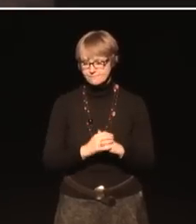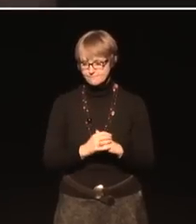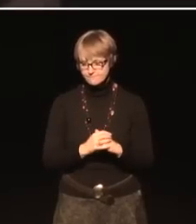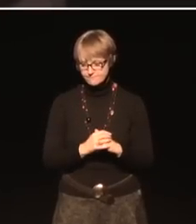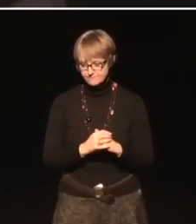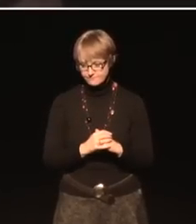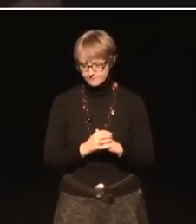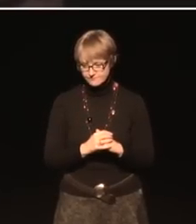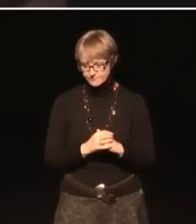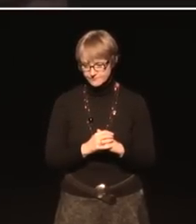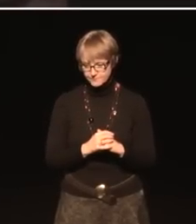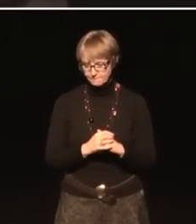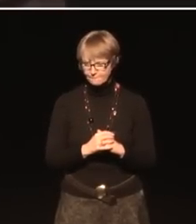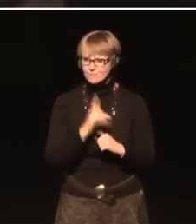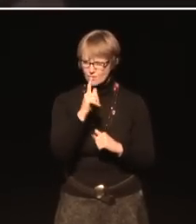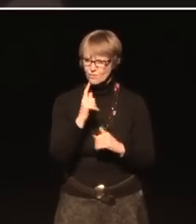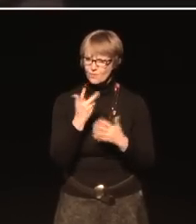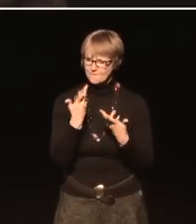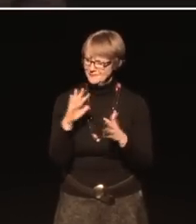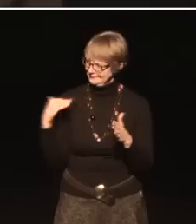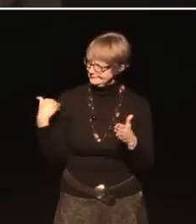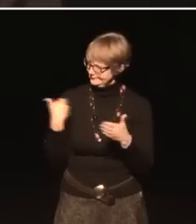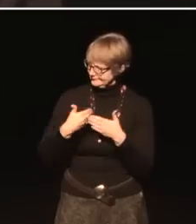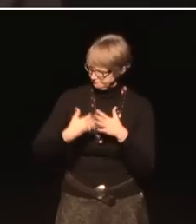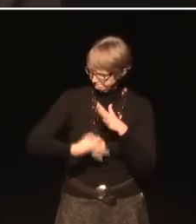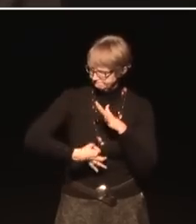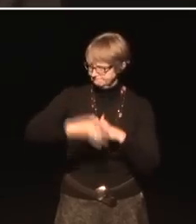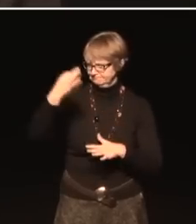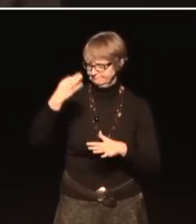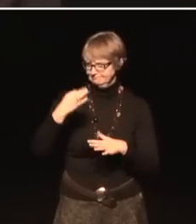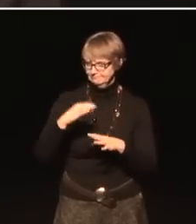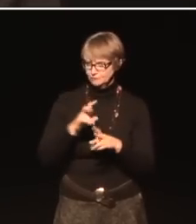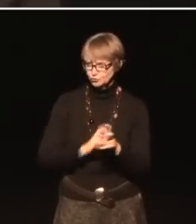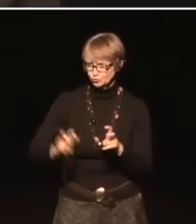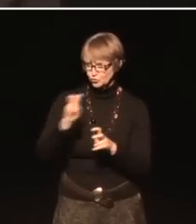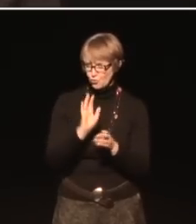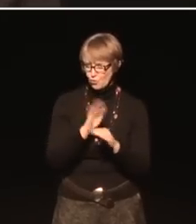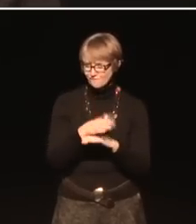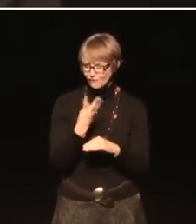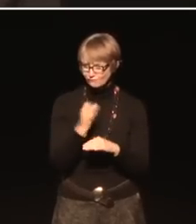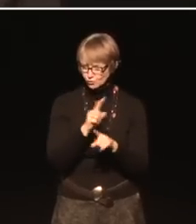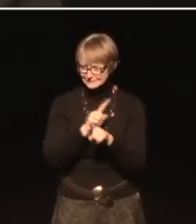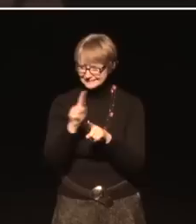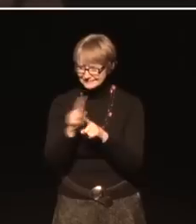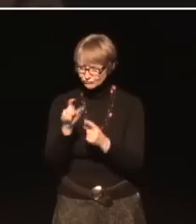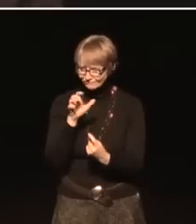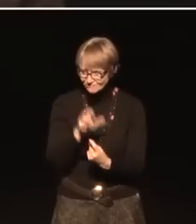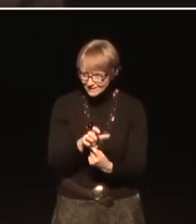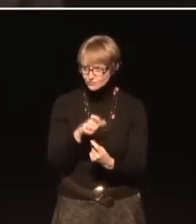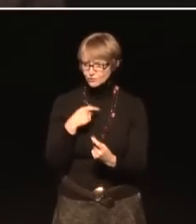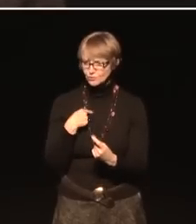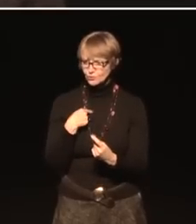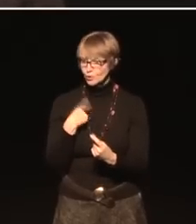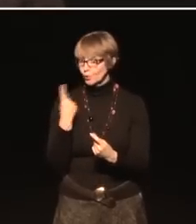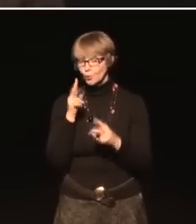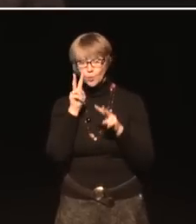at, so we've made quite a number of inroads. I think we've toured to over 40 venues across the UK. Our work's been seen by